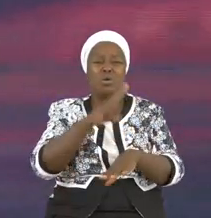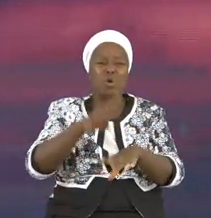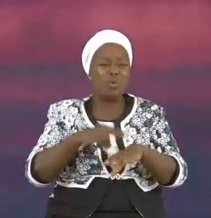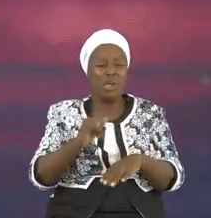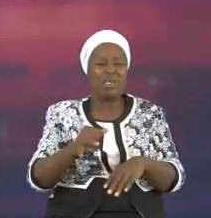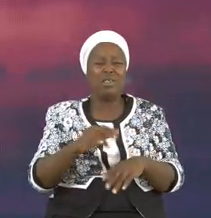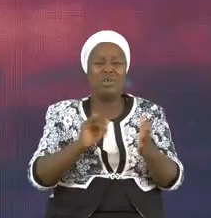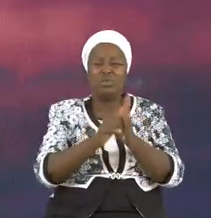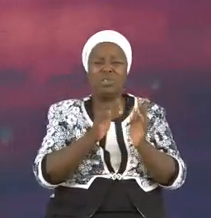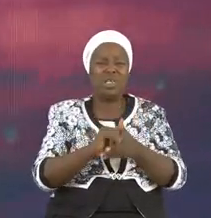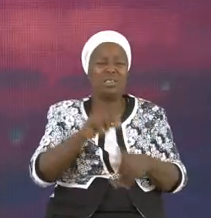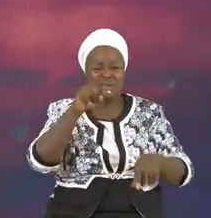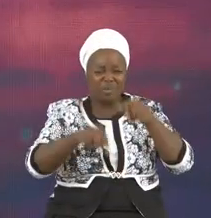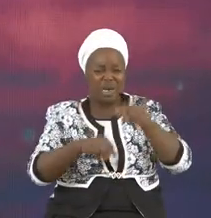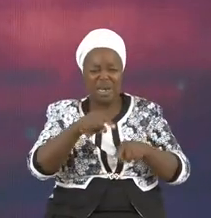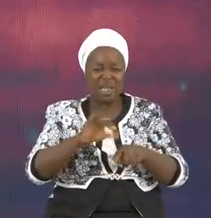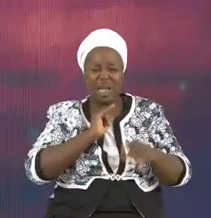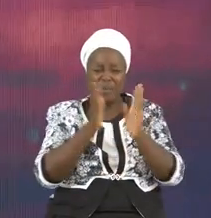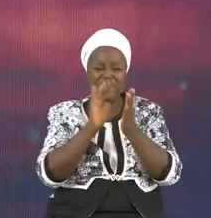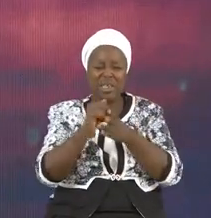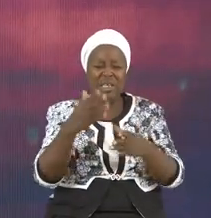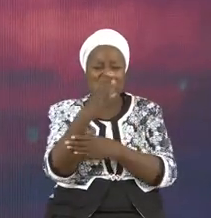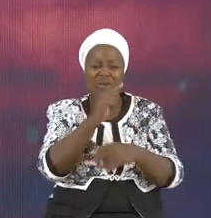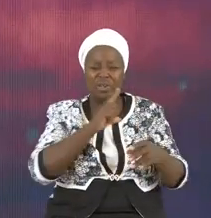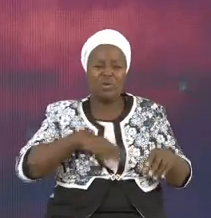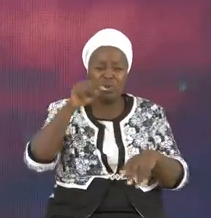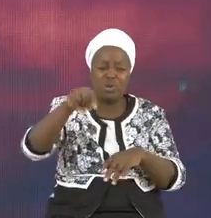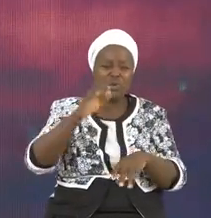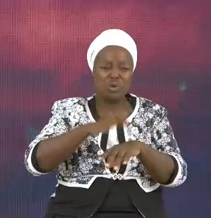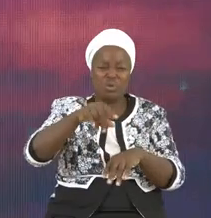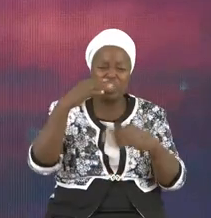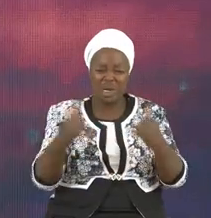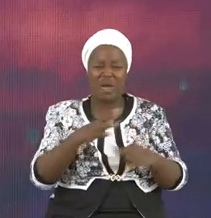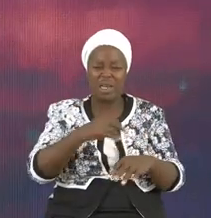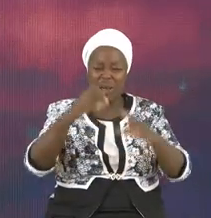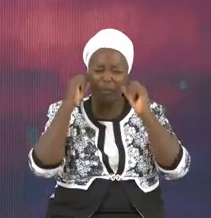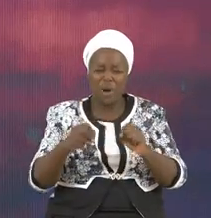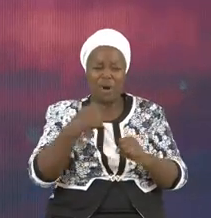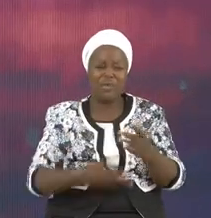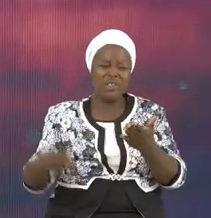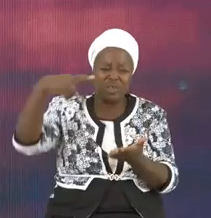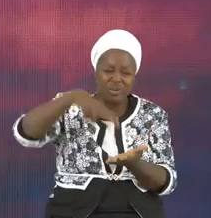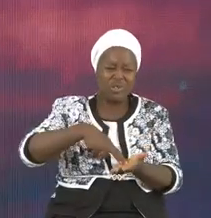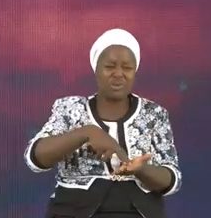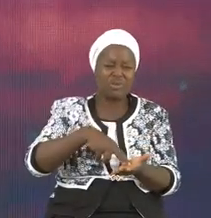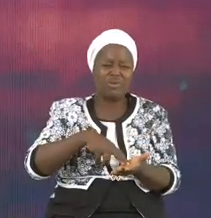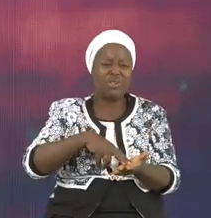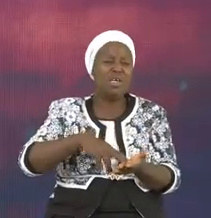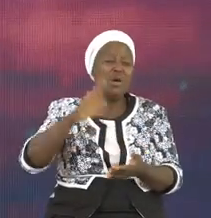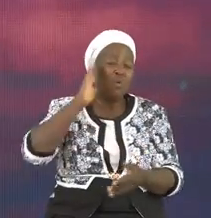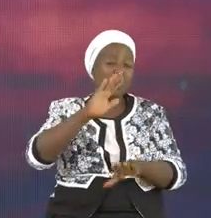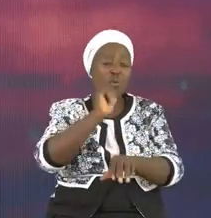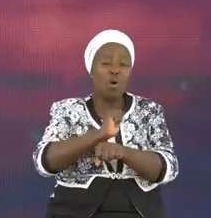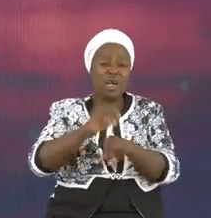right now. And the power of his resurrection will walk in your